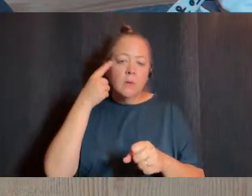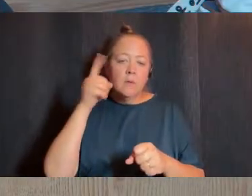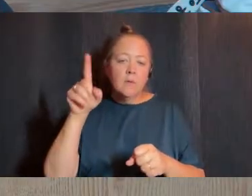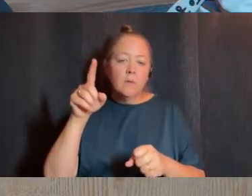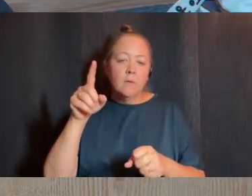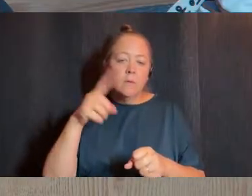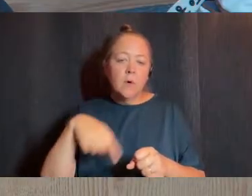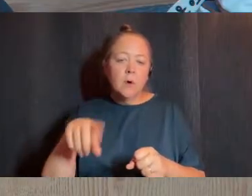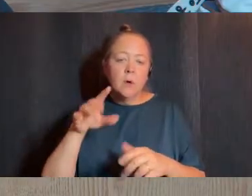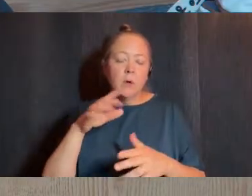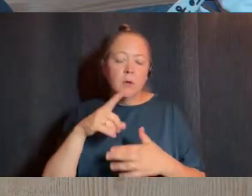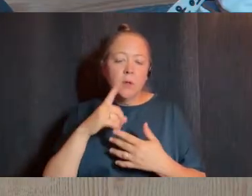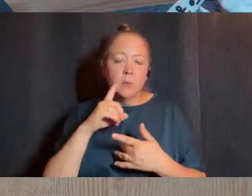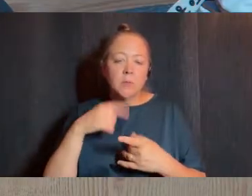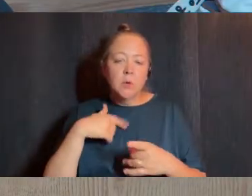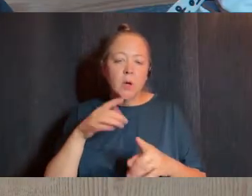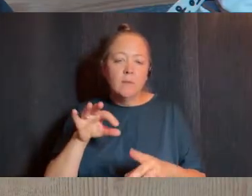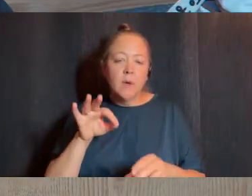false.